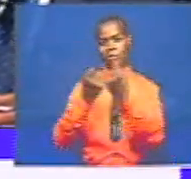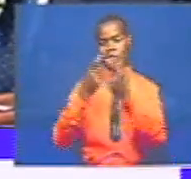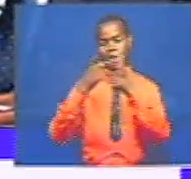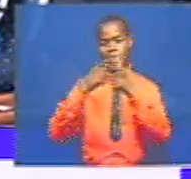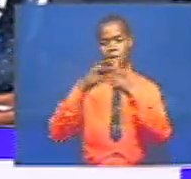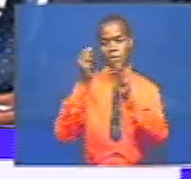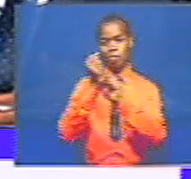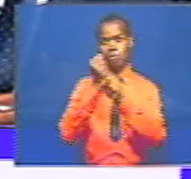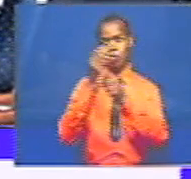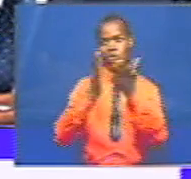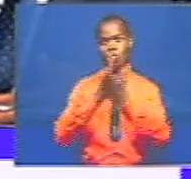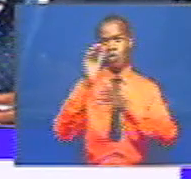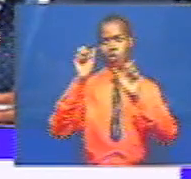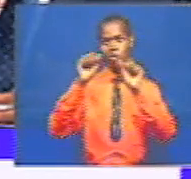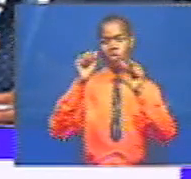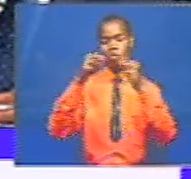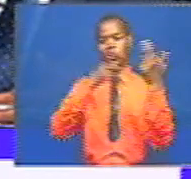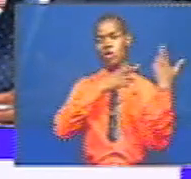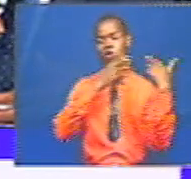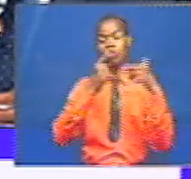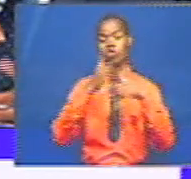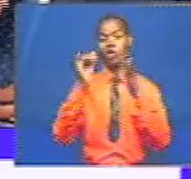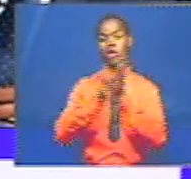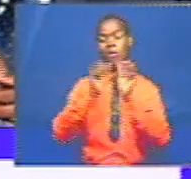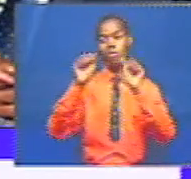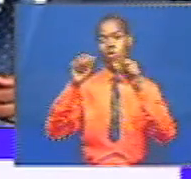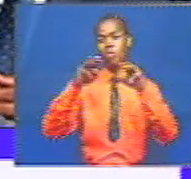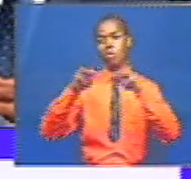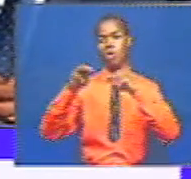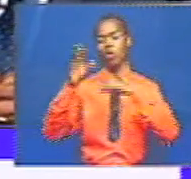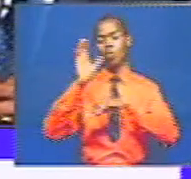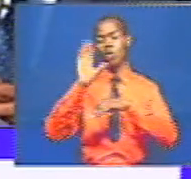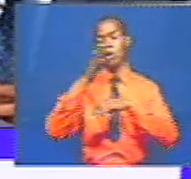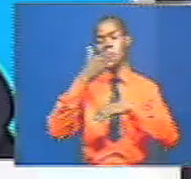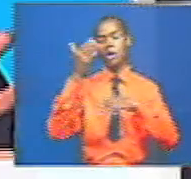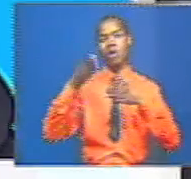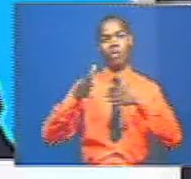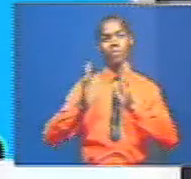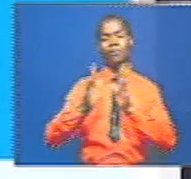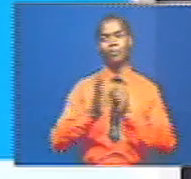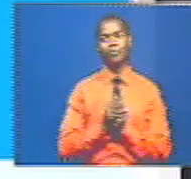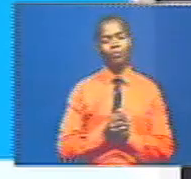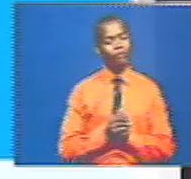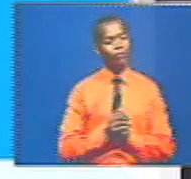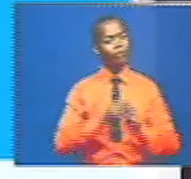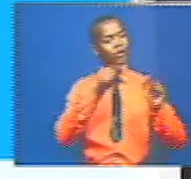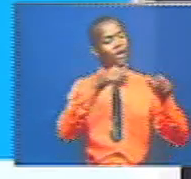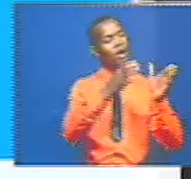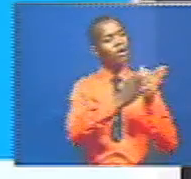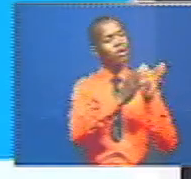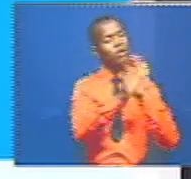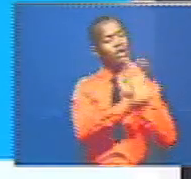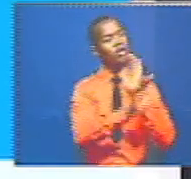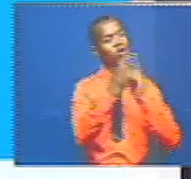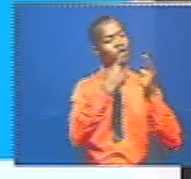to account. Okay. So that we manage our water in a better way. Let's look at, you know, the current situation in the country. We're talking